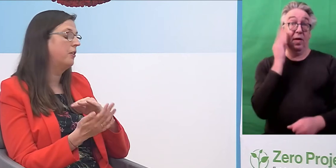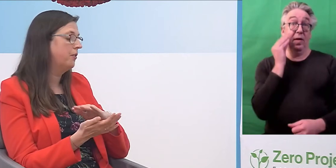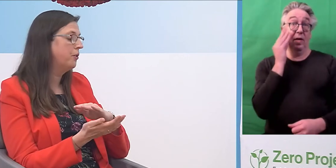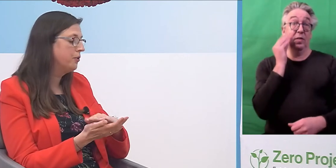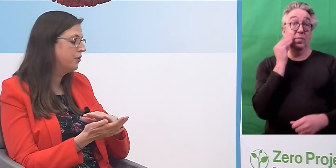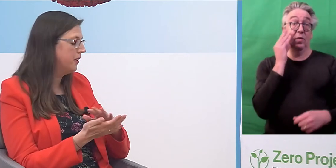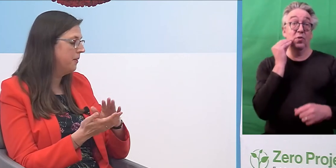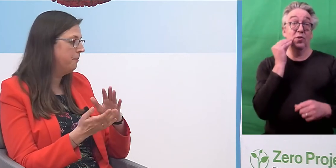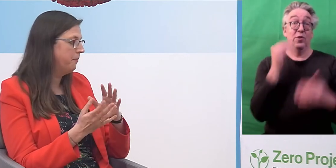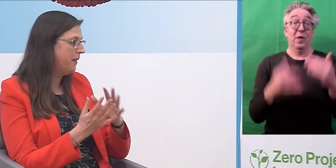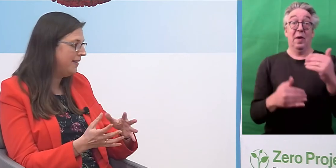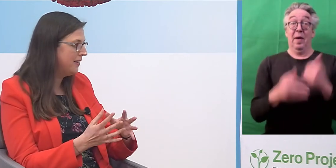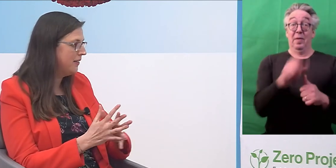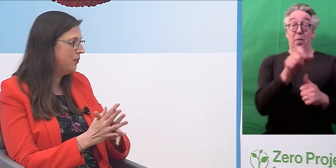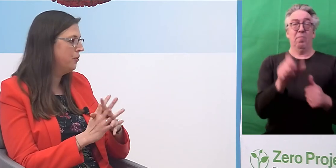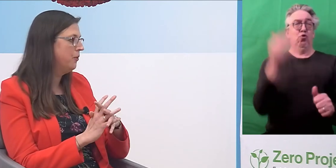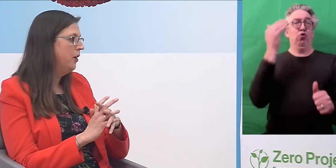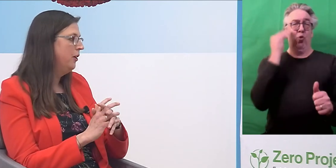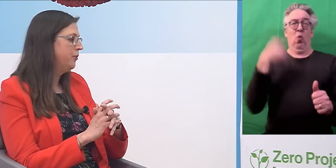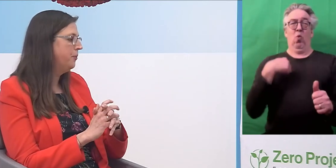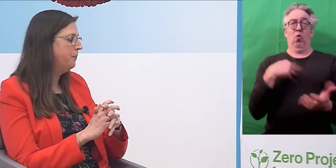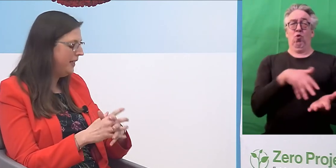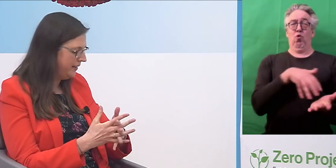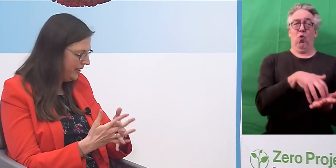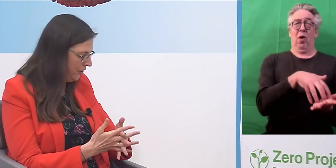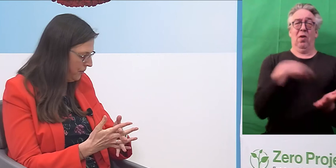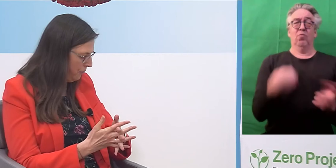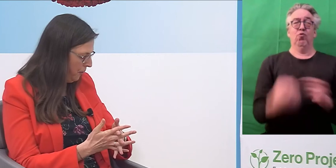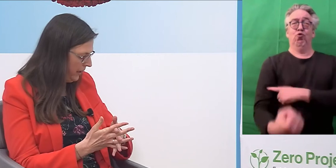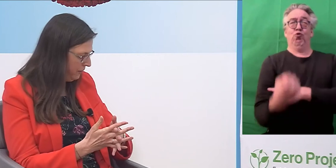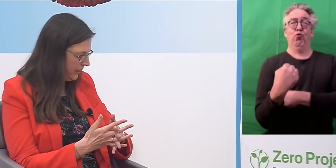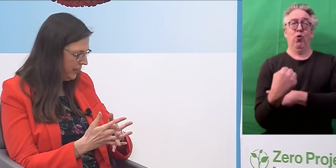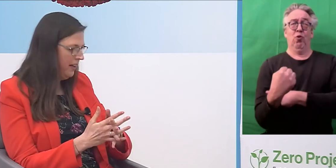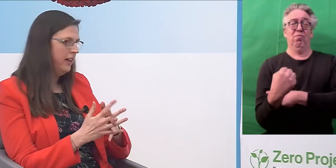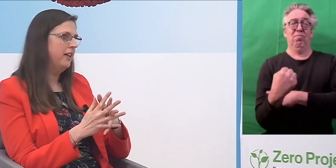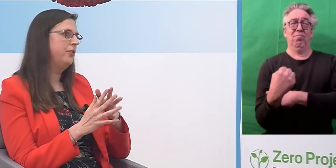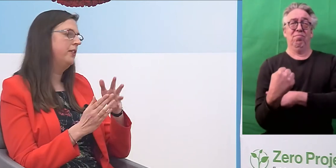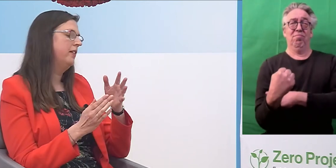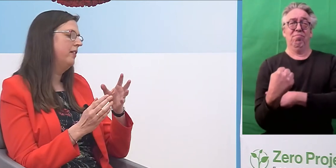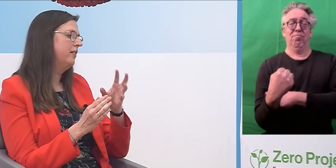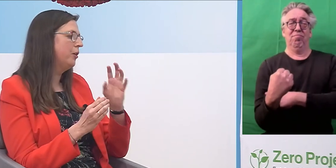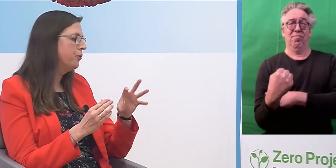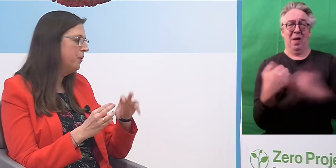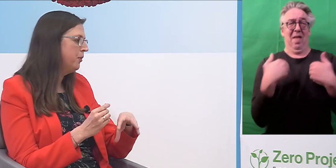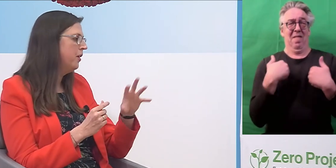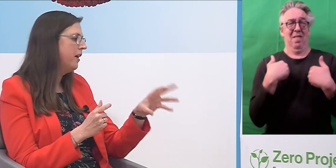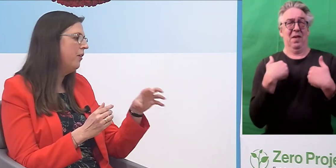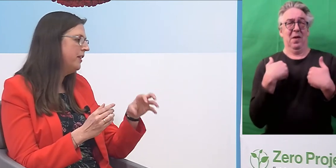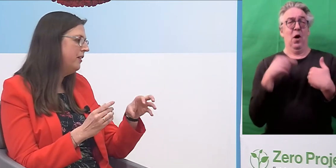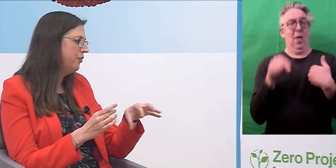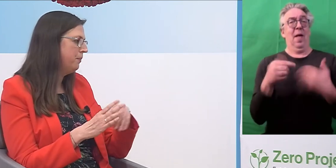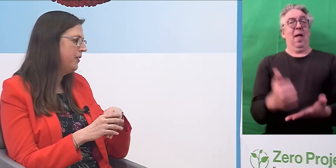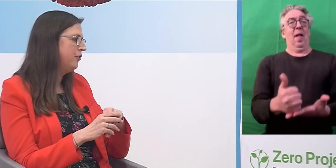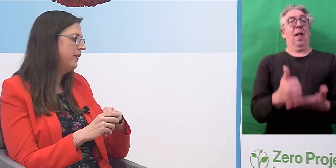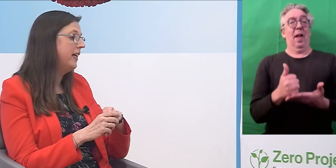that's a good basis to be in a leadership role, I think. And those women who are now